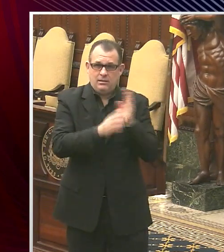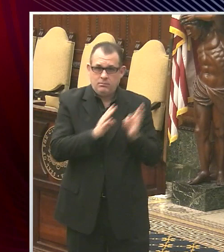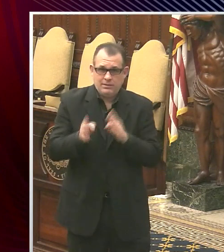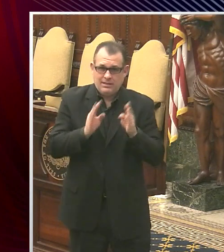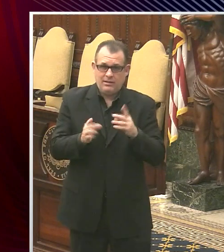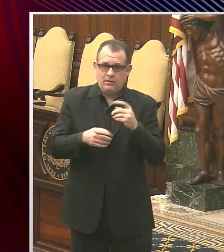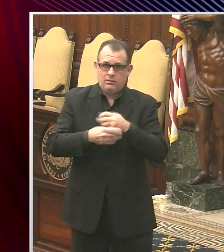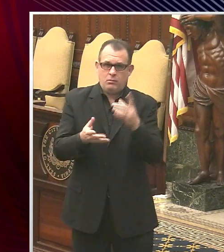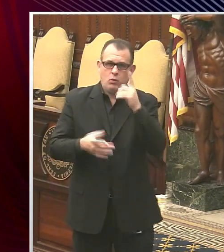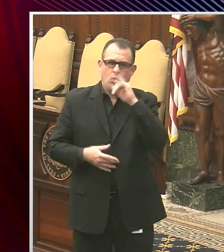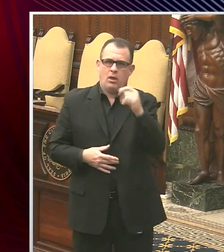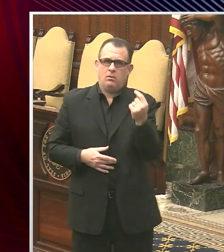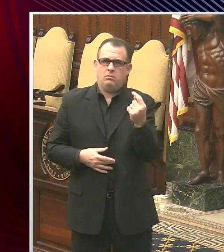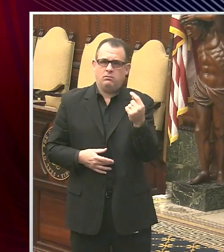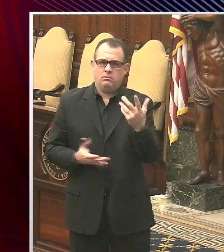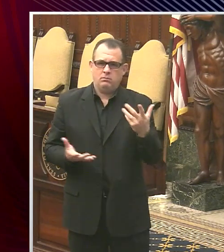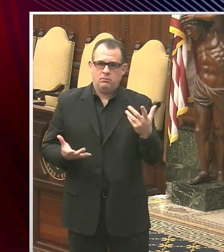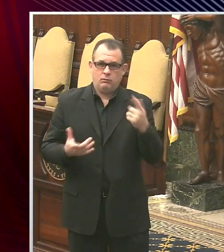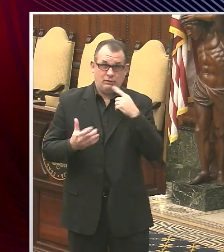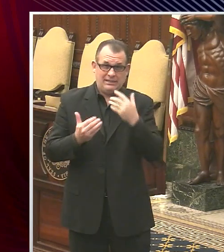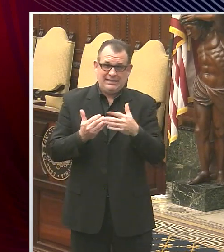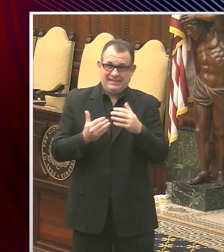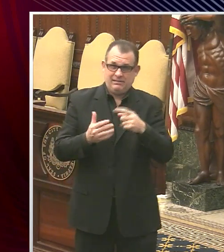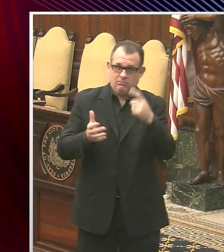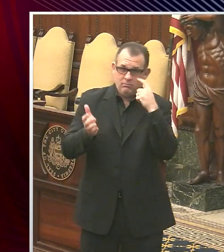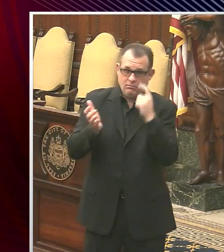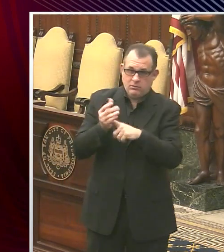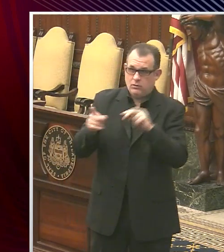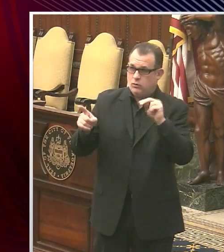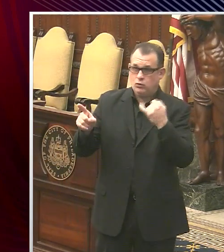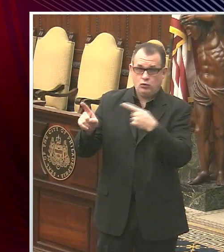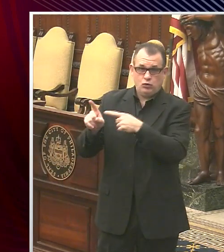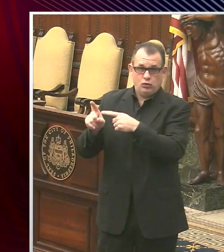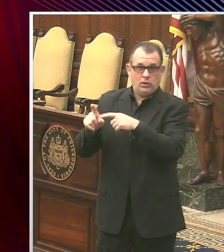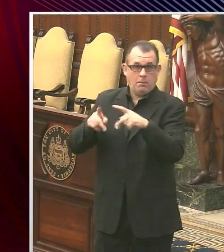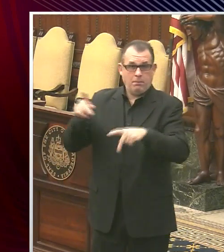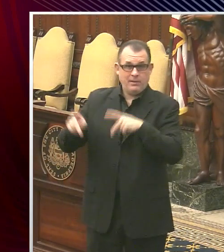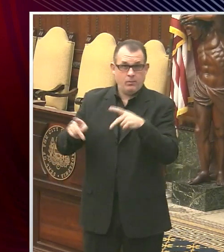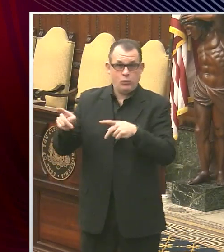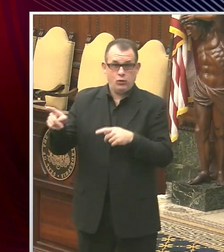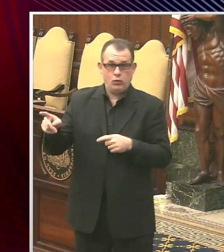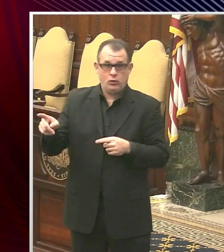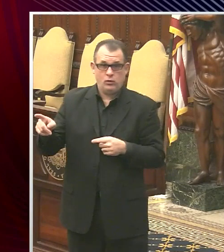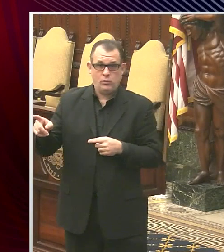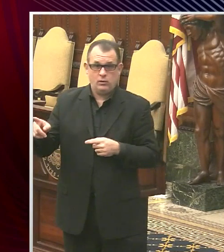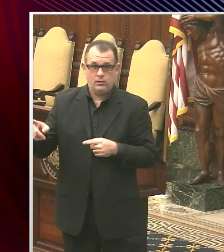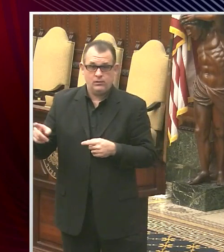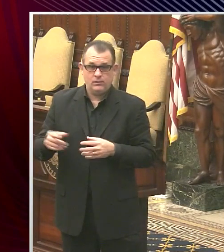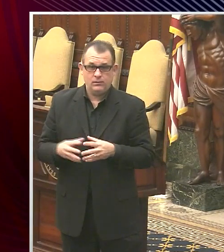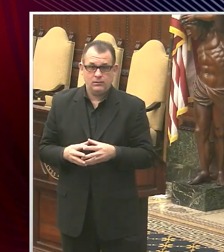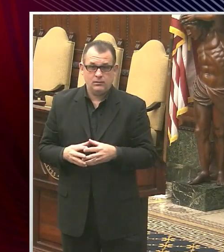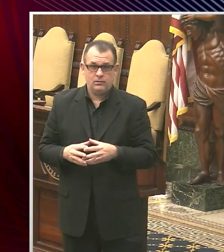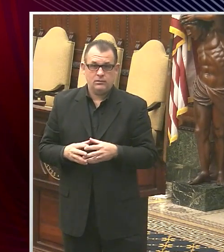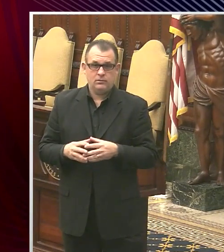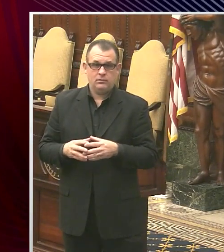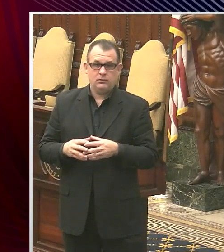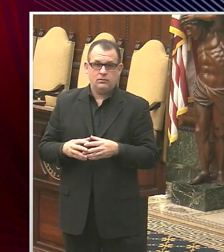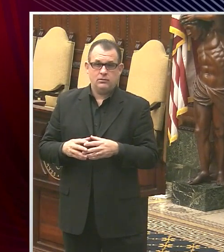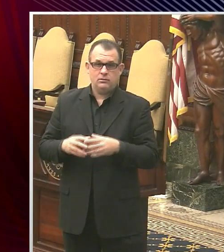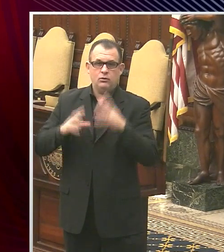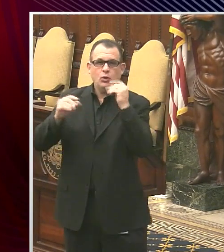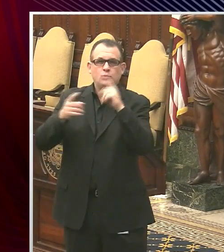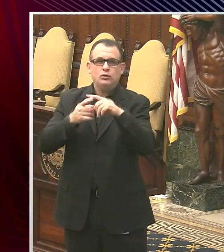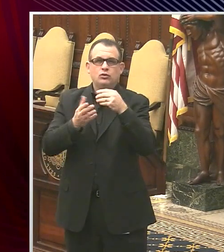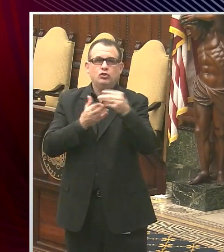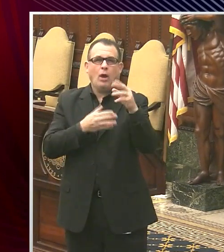Like, we can easily tell, hey, in New Jersey, people will eventually be able to go to ShopRite. They can sign up and they know they have to wait in